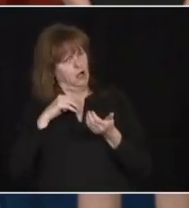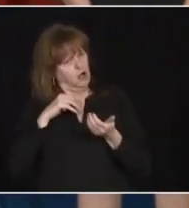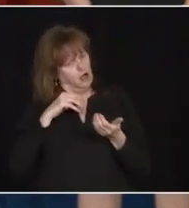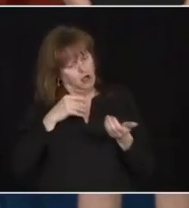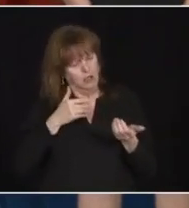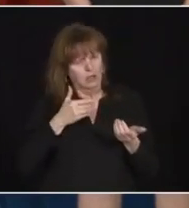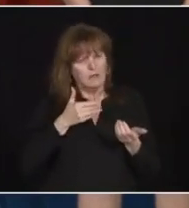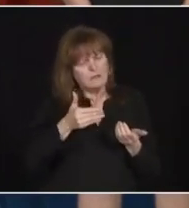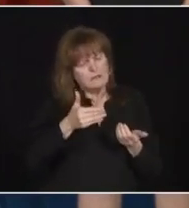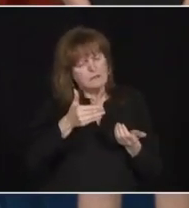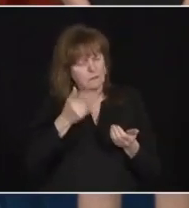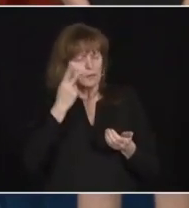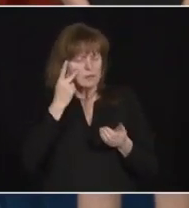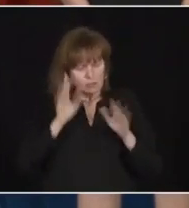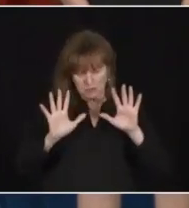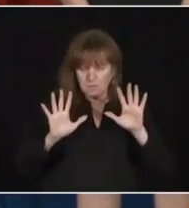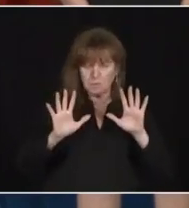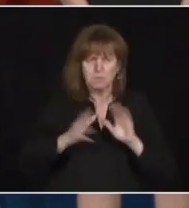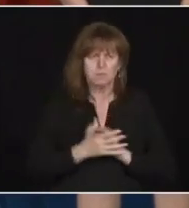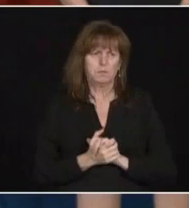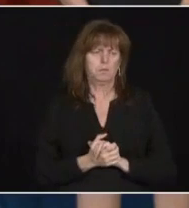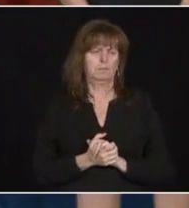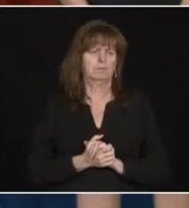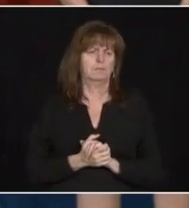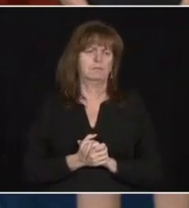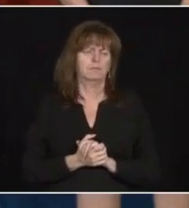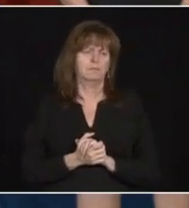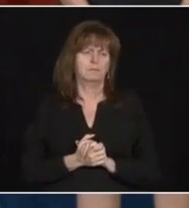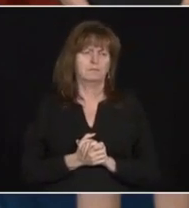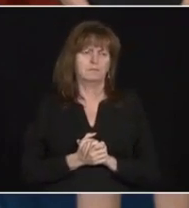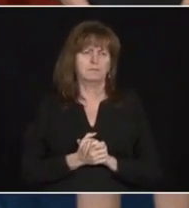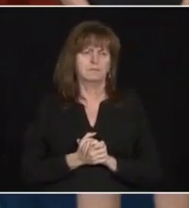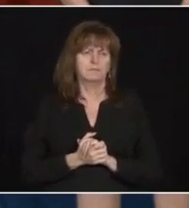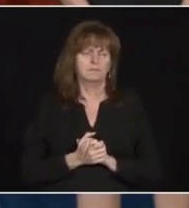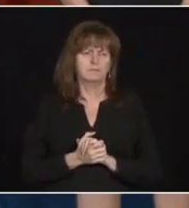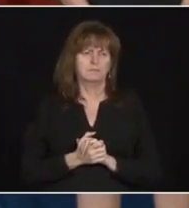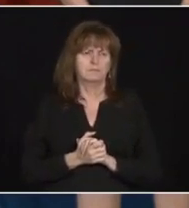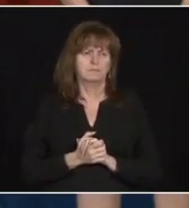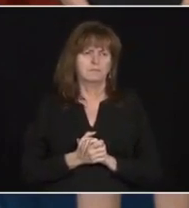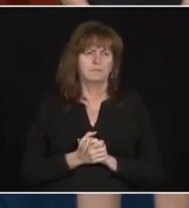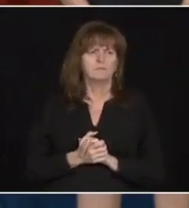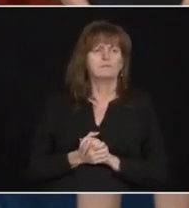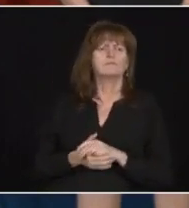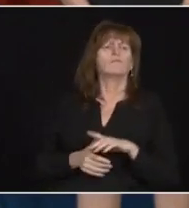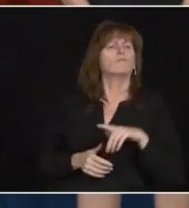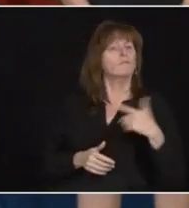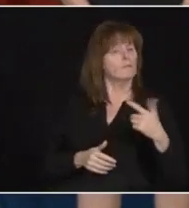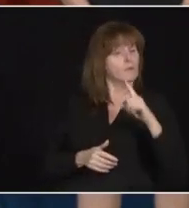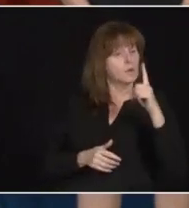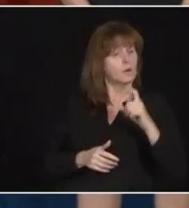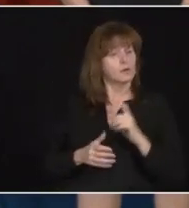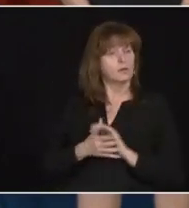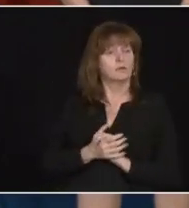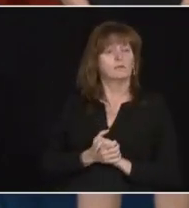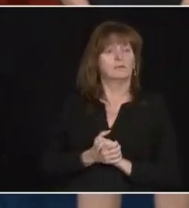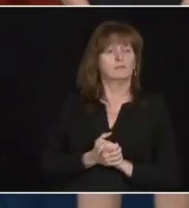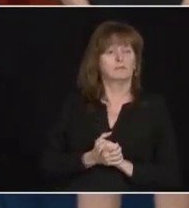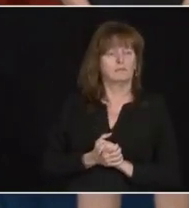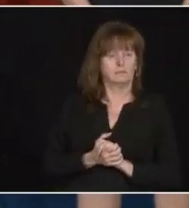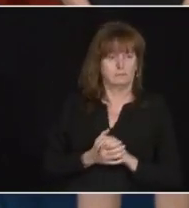go from there. Next question. Next question comes from Laura Stone from the Globe and Mail. Please go ahead.